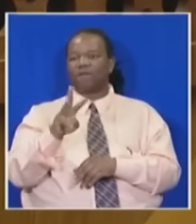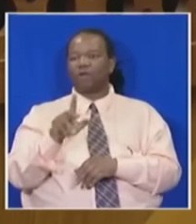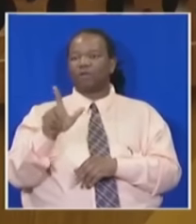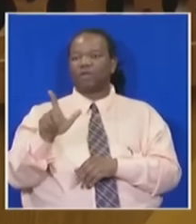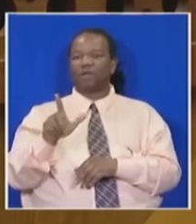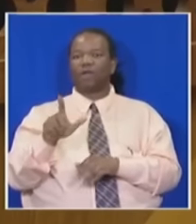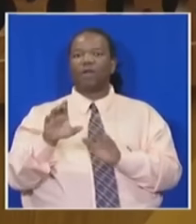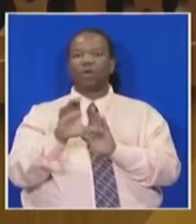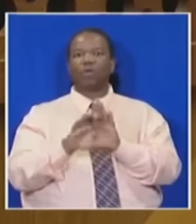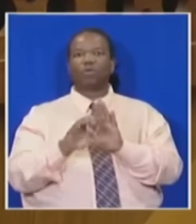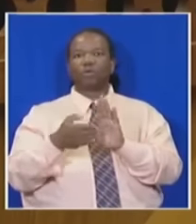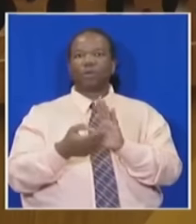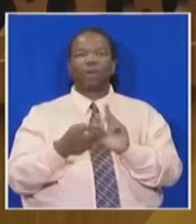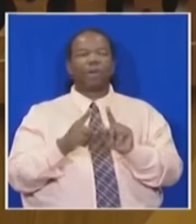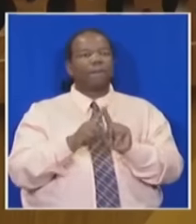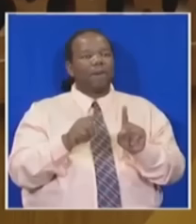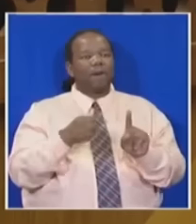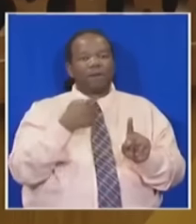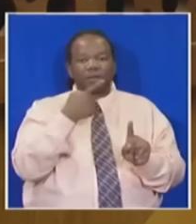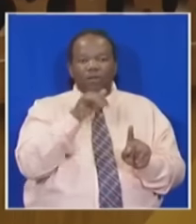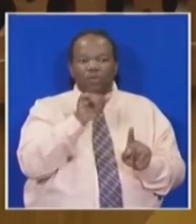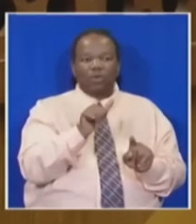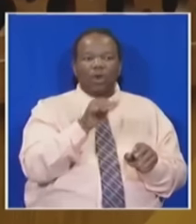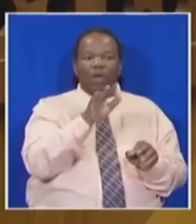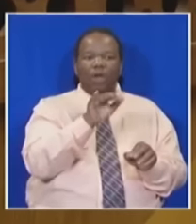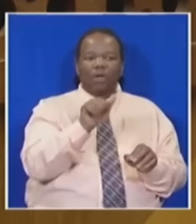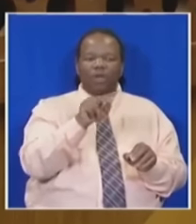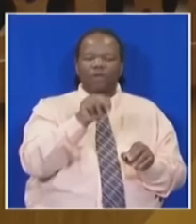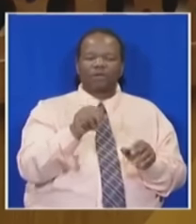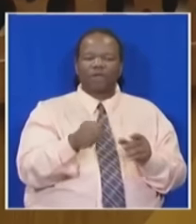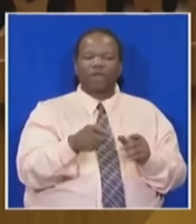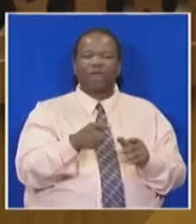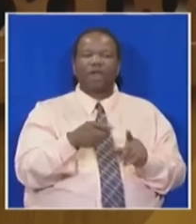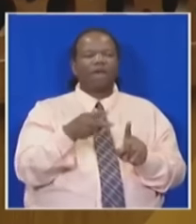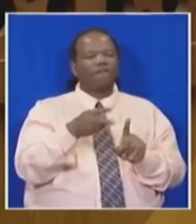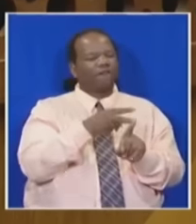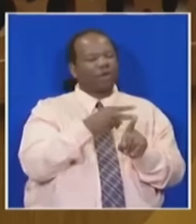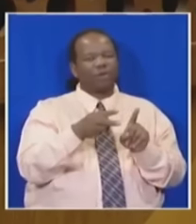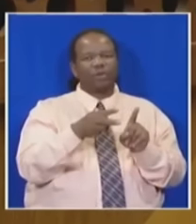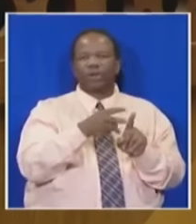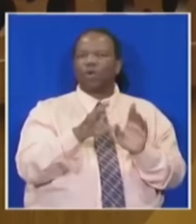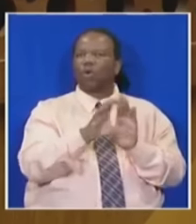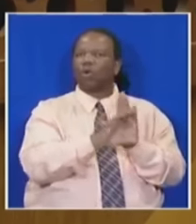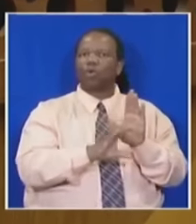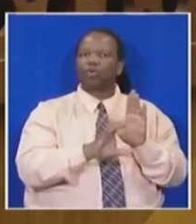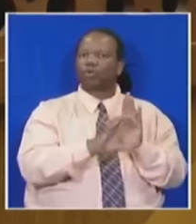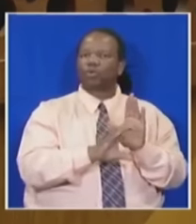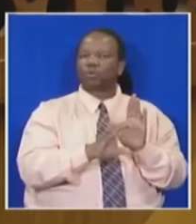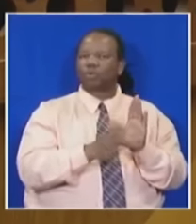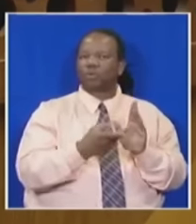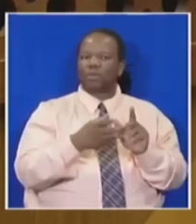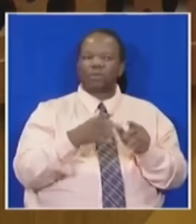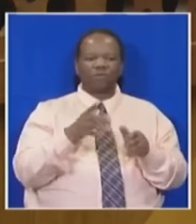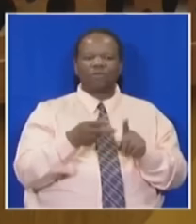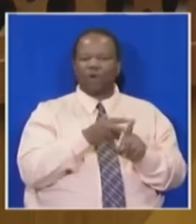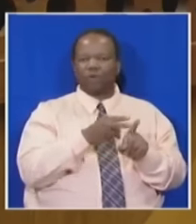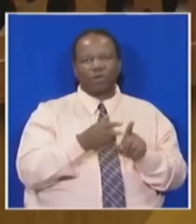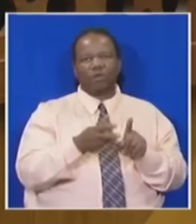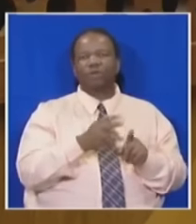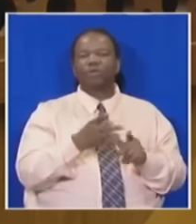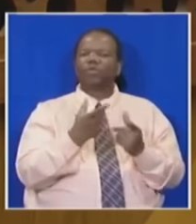is how the party is trampling on the Constitution, violating it and ripping it up at every possible turn. That's what you're